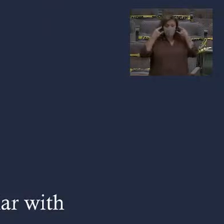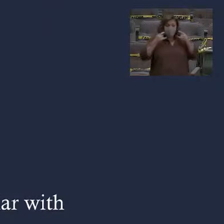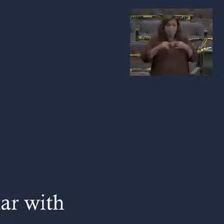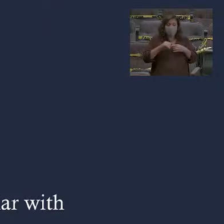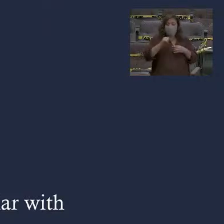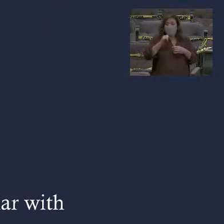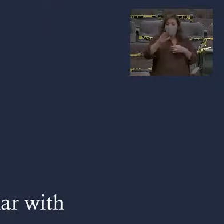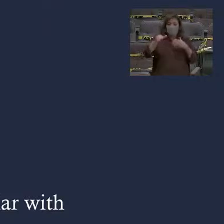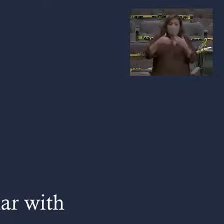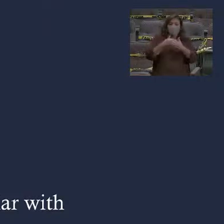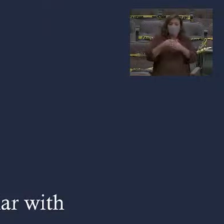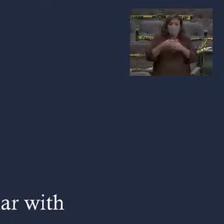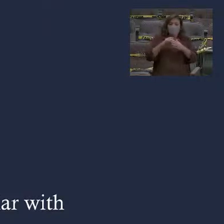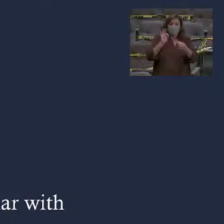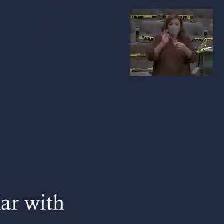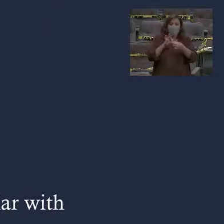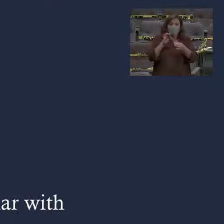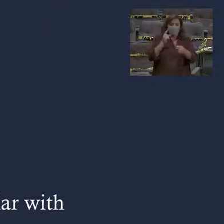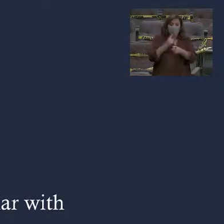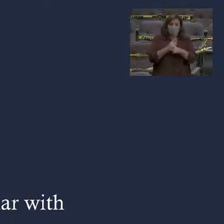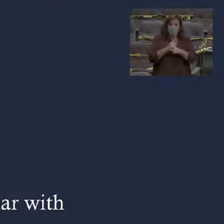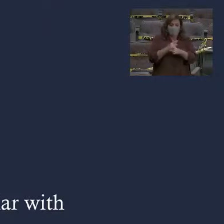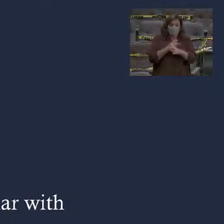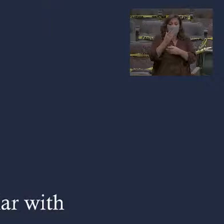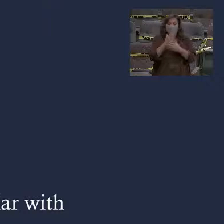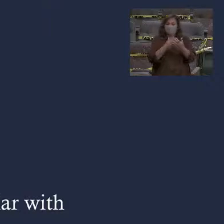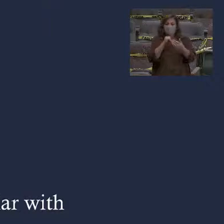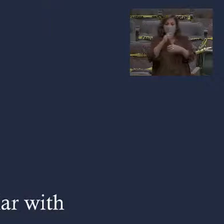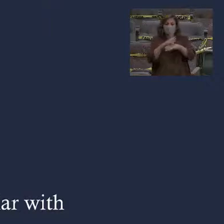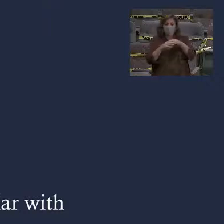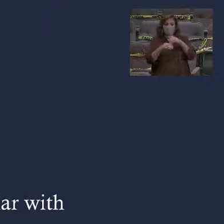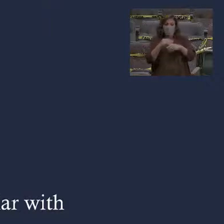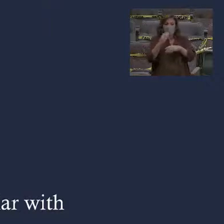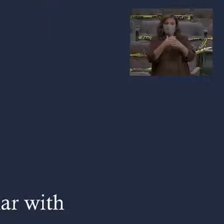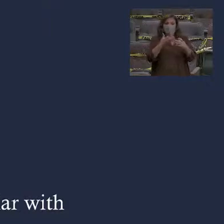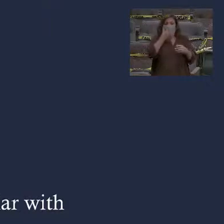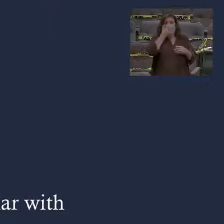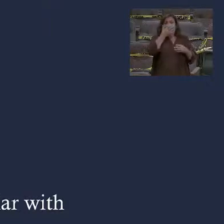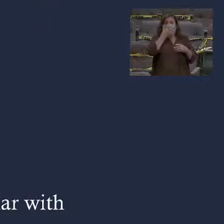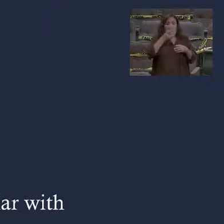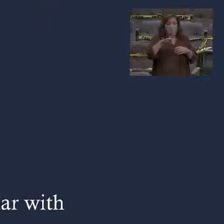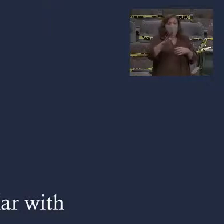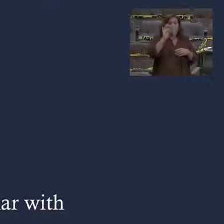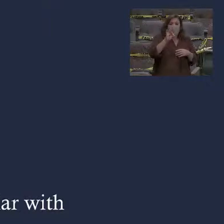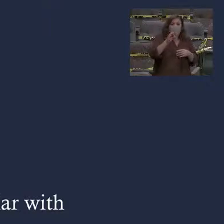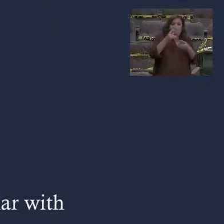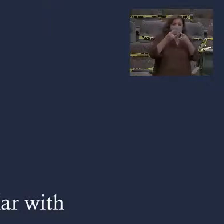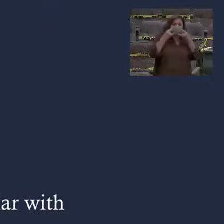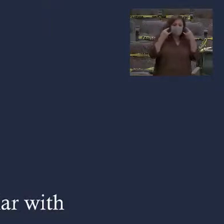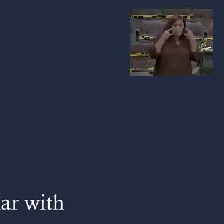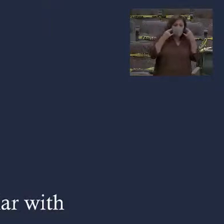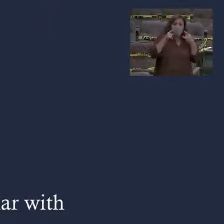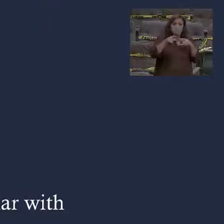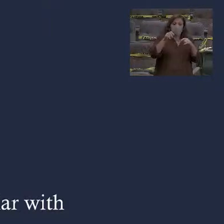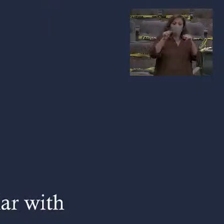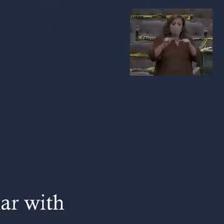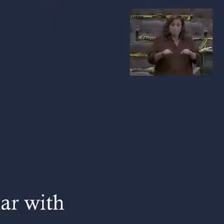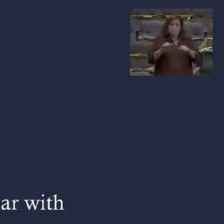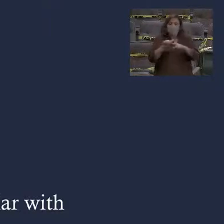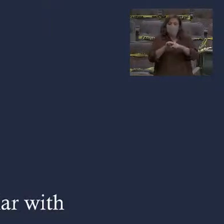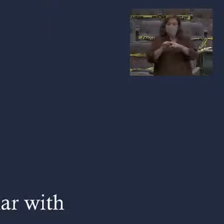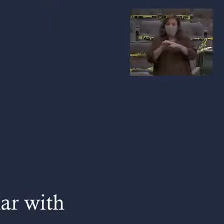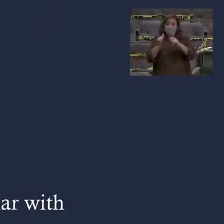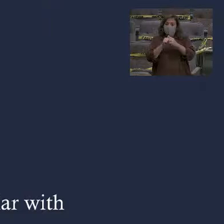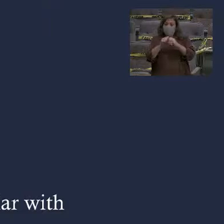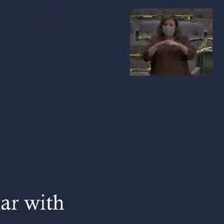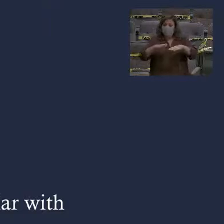fit properly on you. And some feel uncomfortable, some feel like you're smothering yourself. So find a mask that you can practice with your kids before